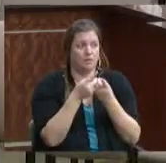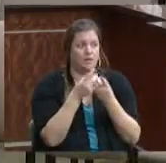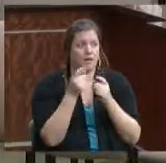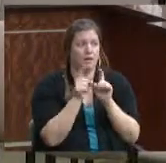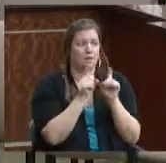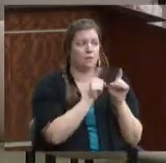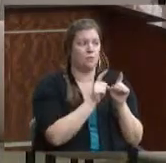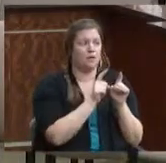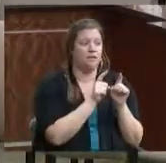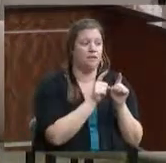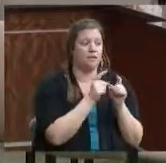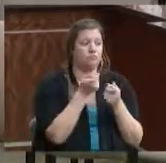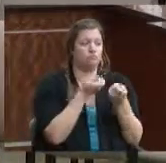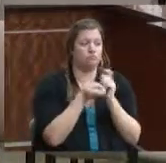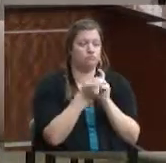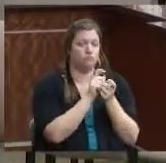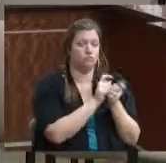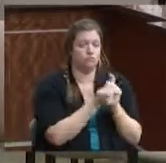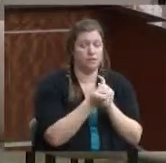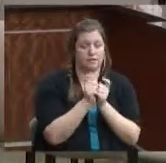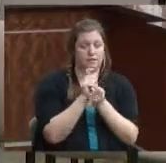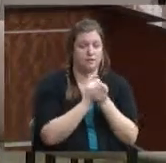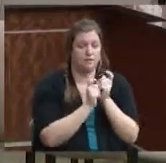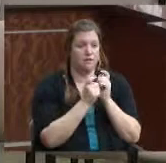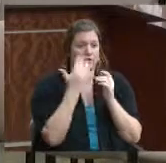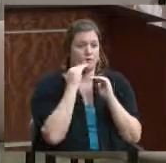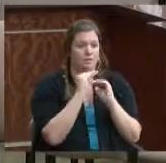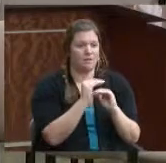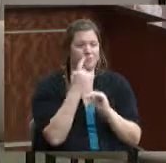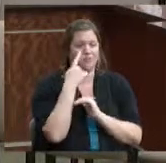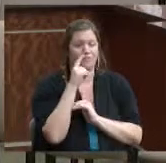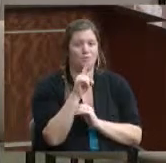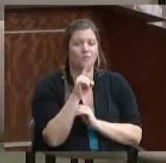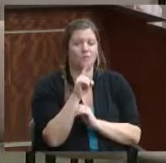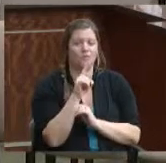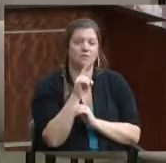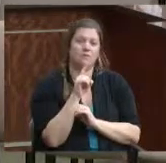as well as an adjustment to the debt service budget for a